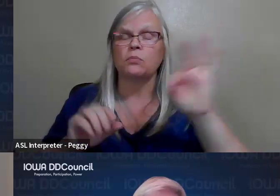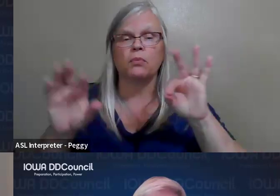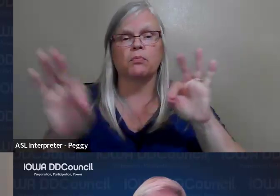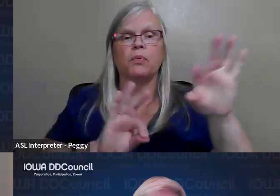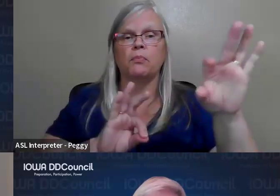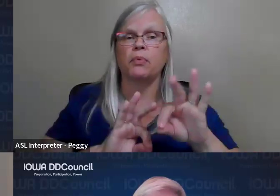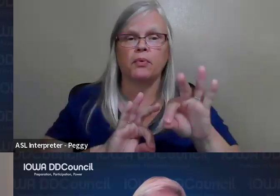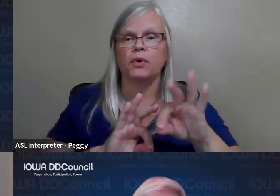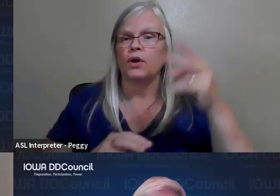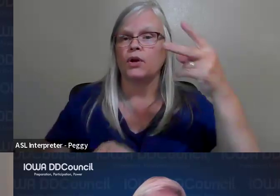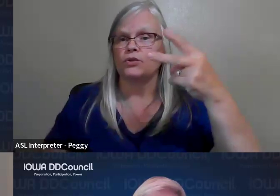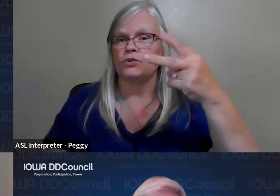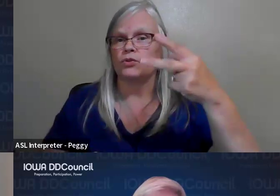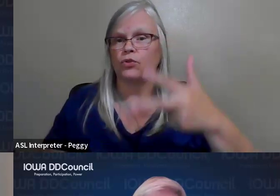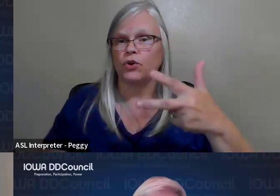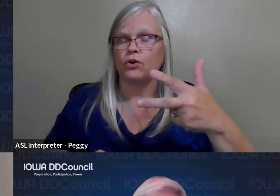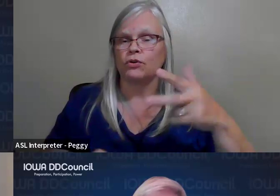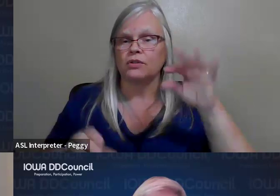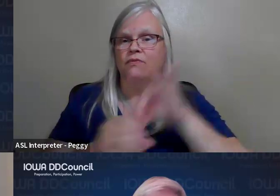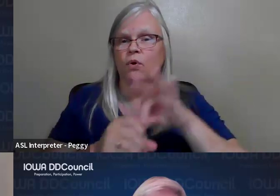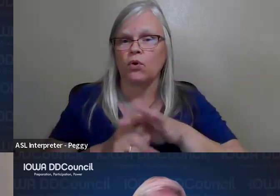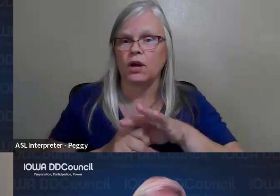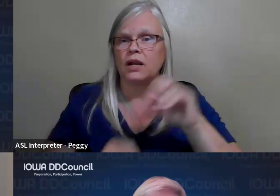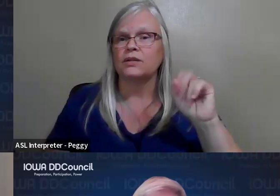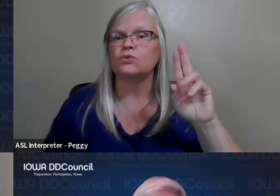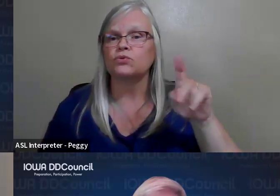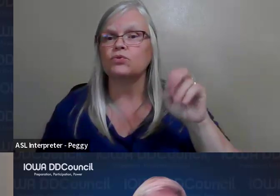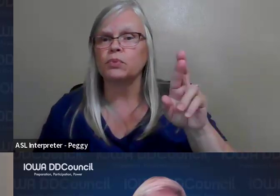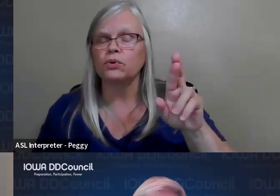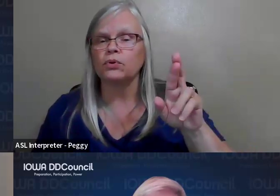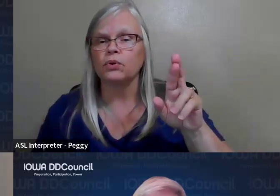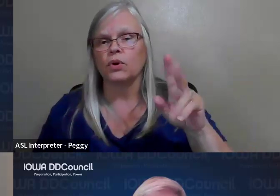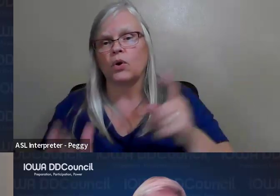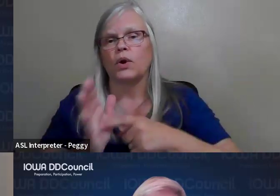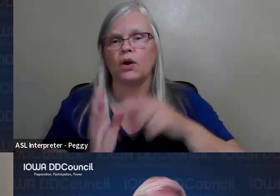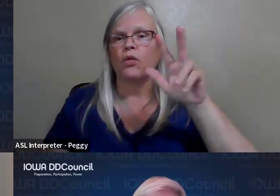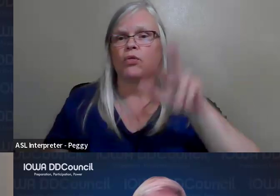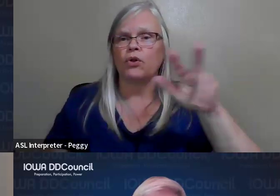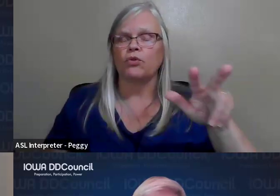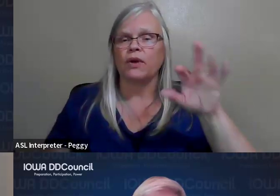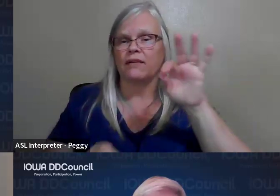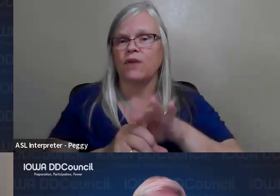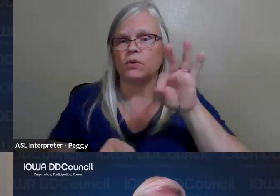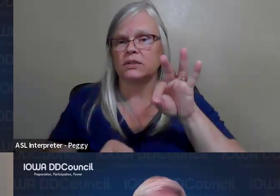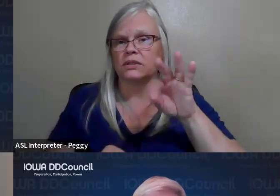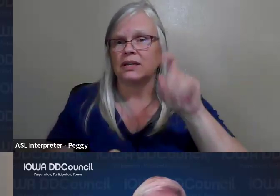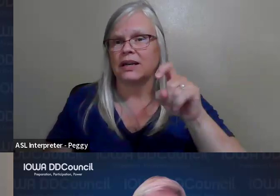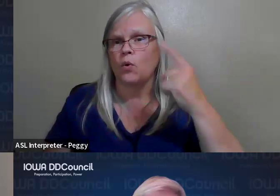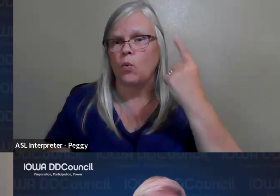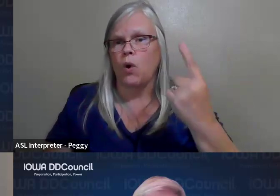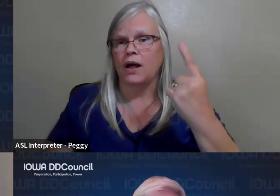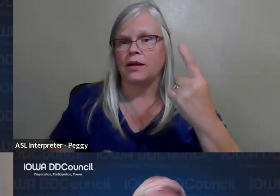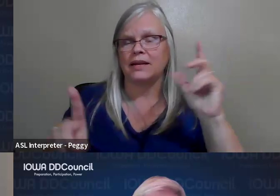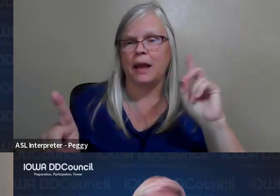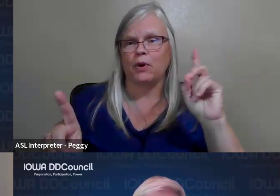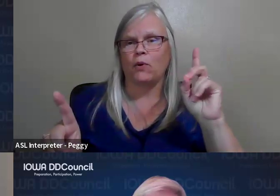which require 2/3 vote, which is a supermajority, require 33 votes. They would need 1 Democrat